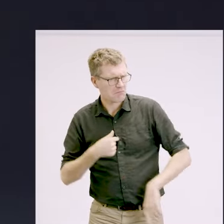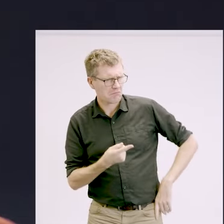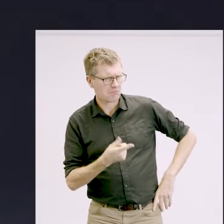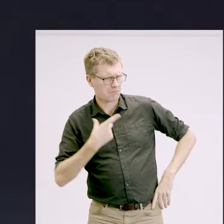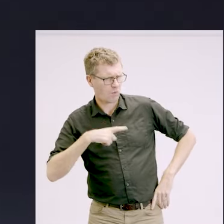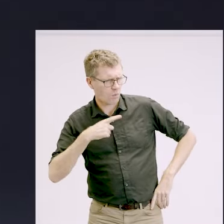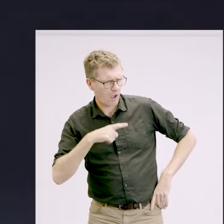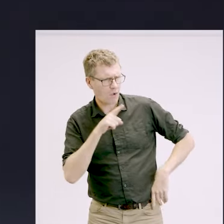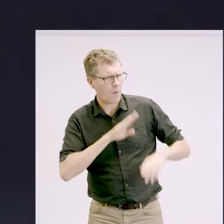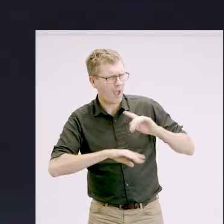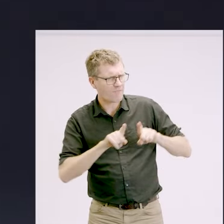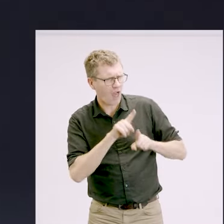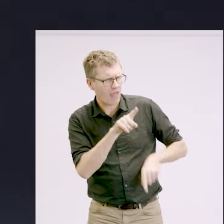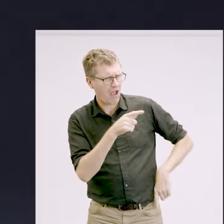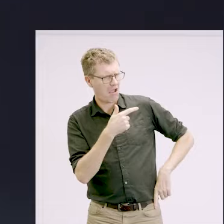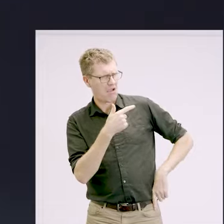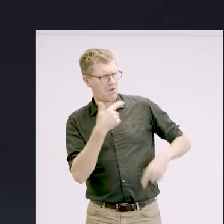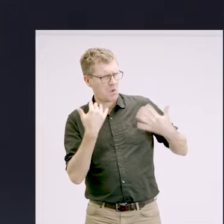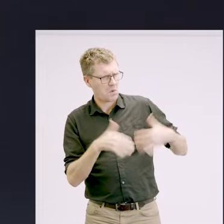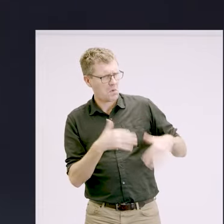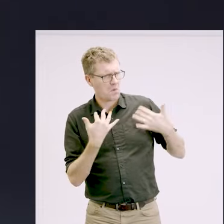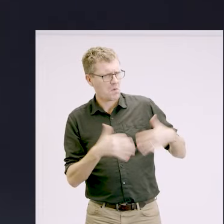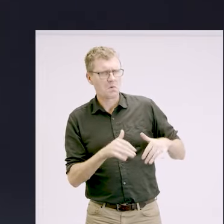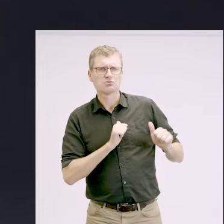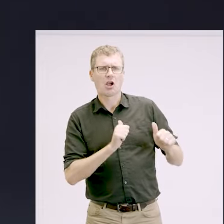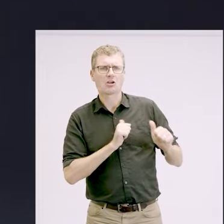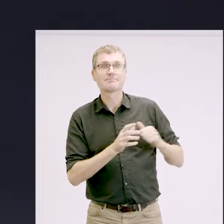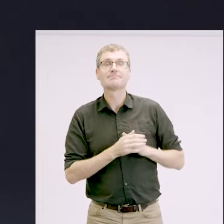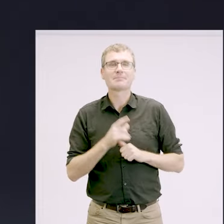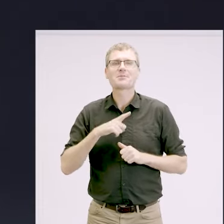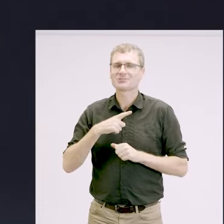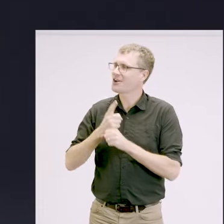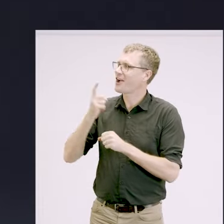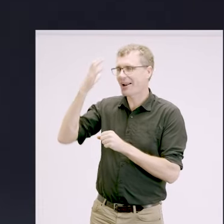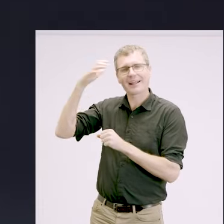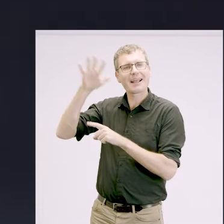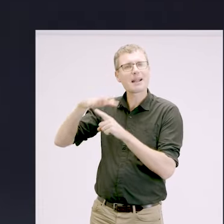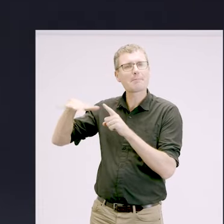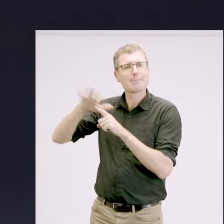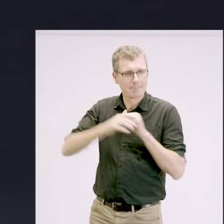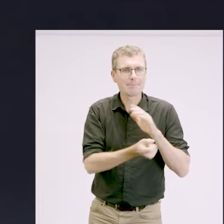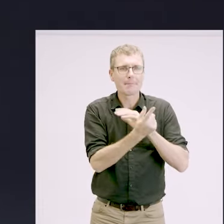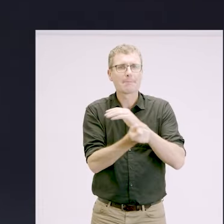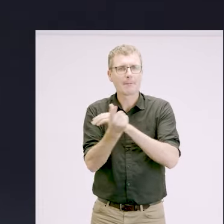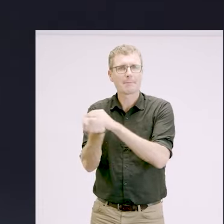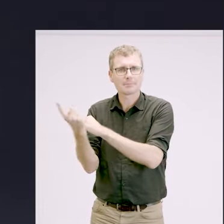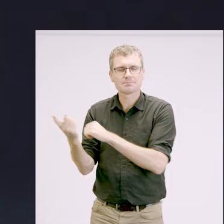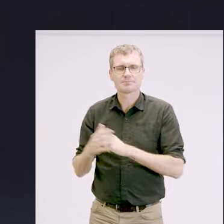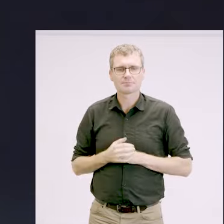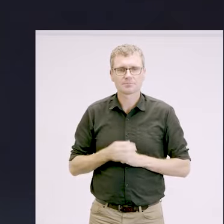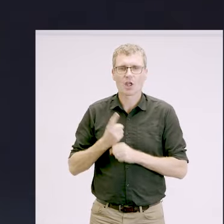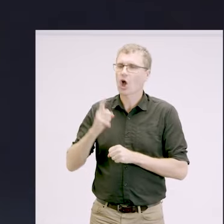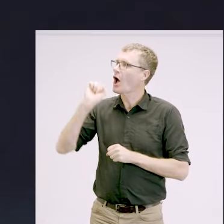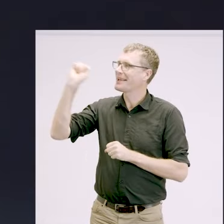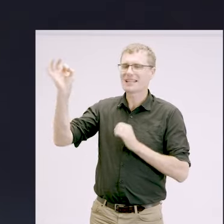is to be an exilic people. It's like, wow, why are you like that? Why do you behave in that way? This is the kingdom of God coming in